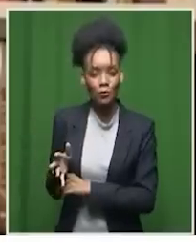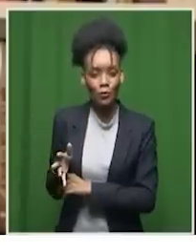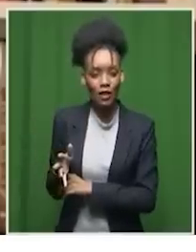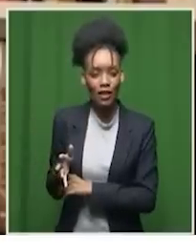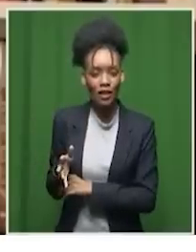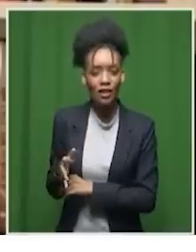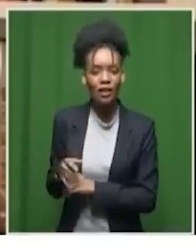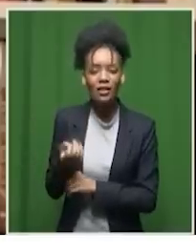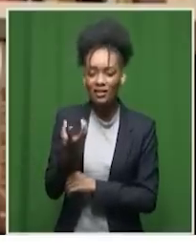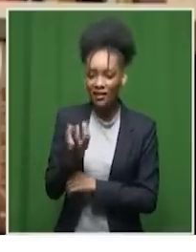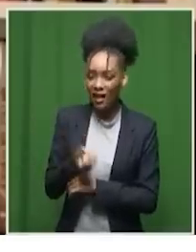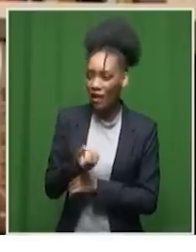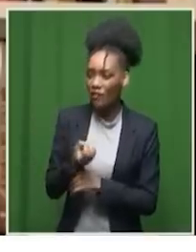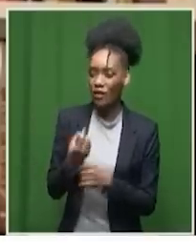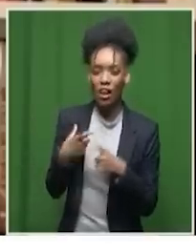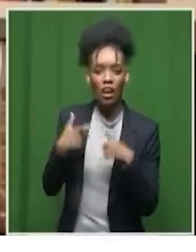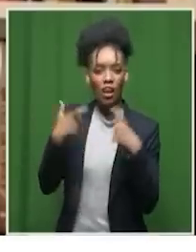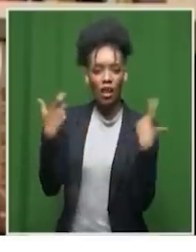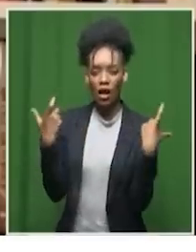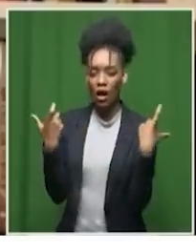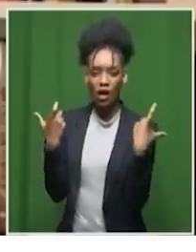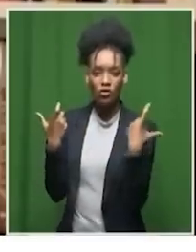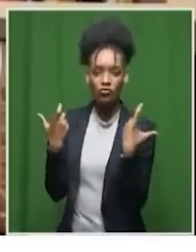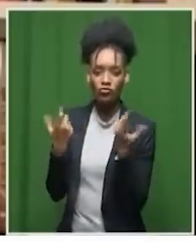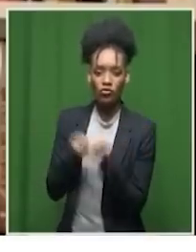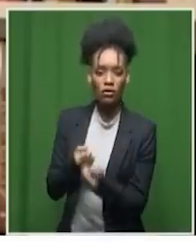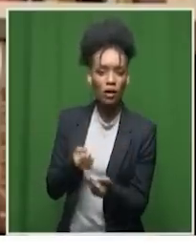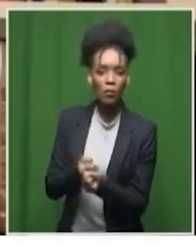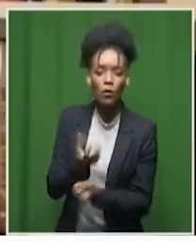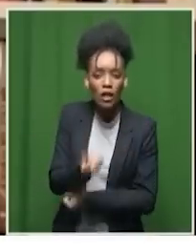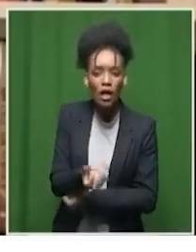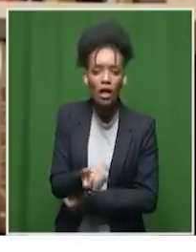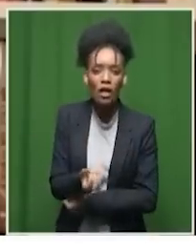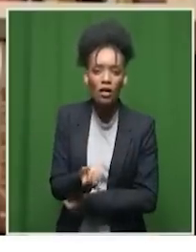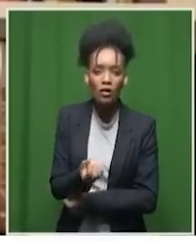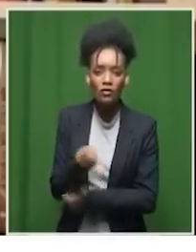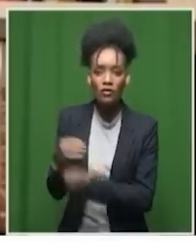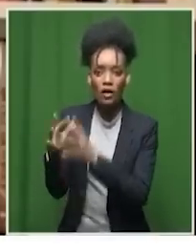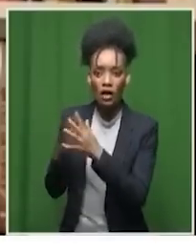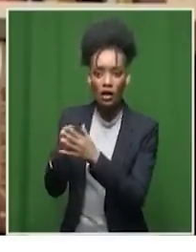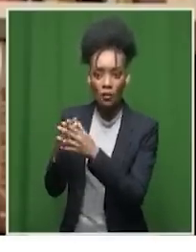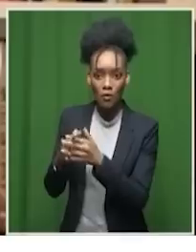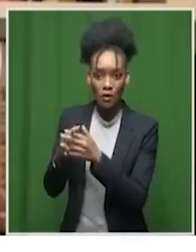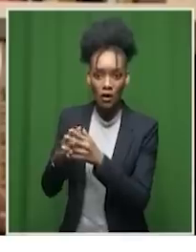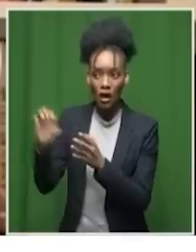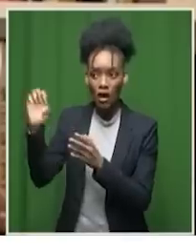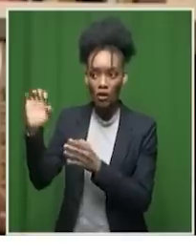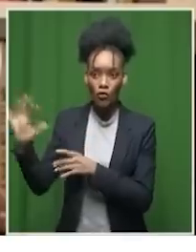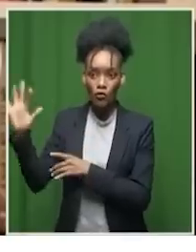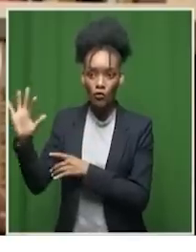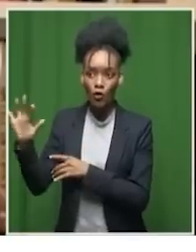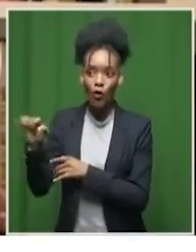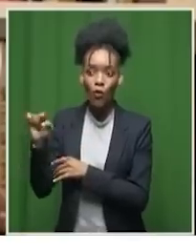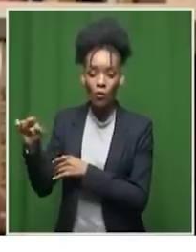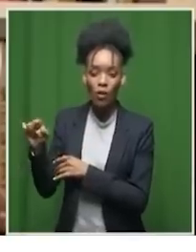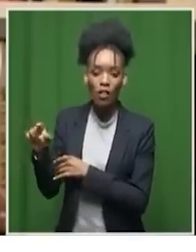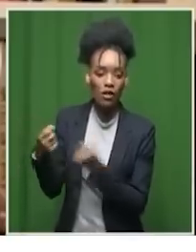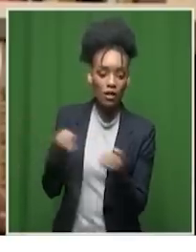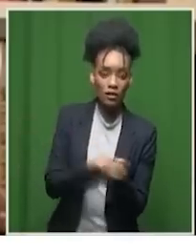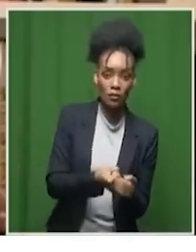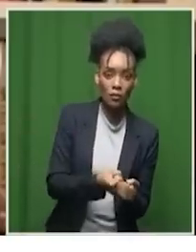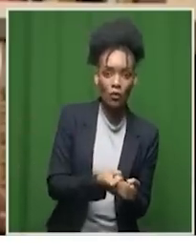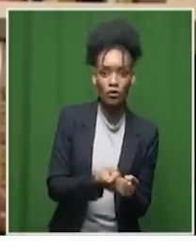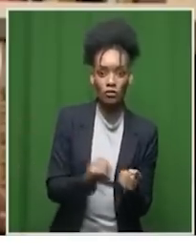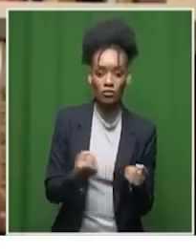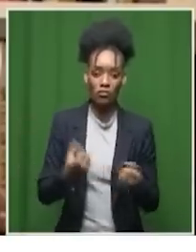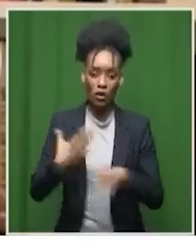large investments from Europe in this country. Europe and the US continue to be the main investors and the main employers in South